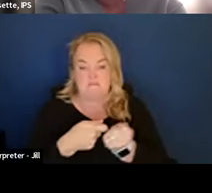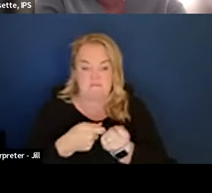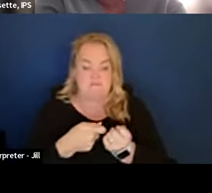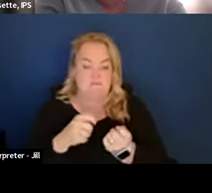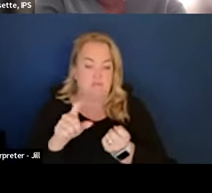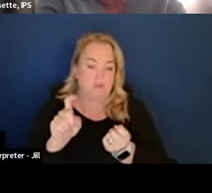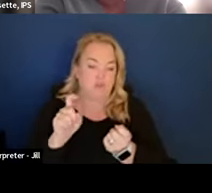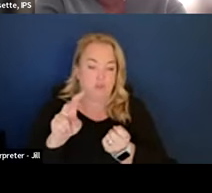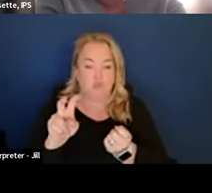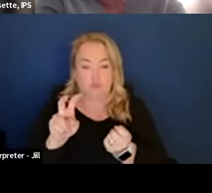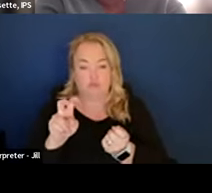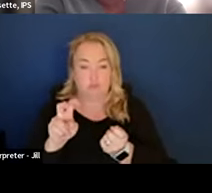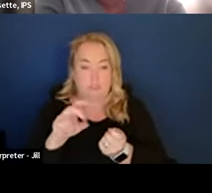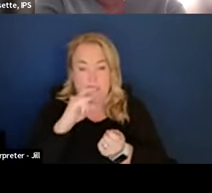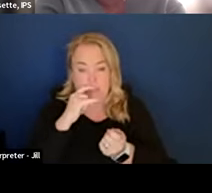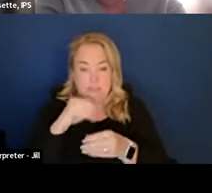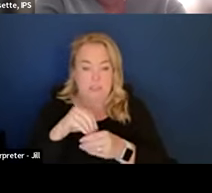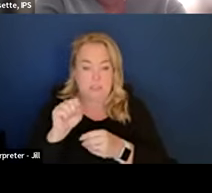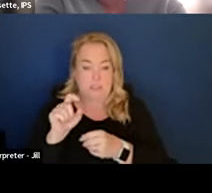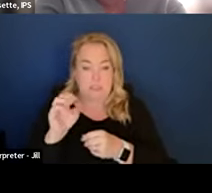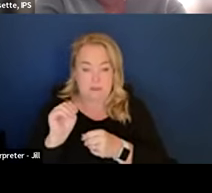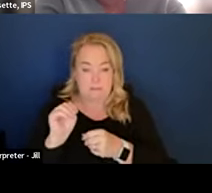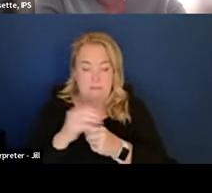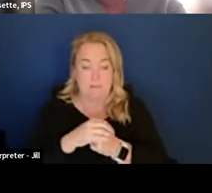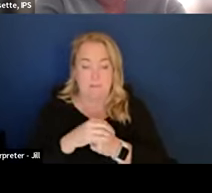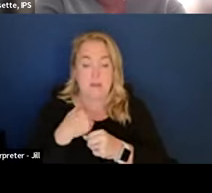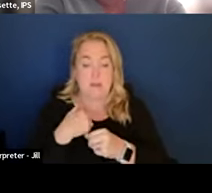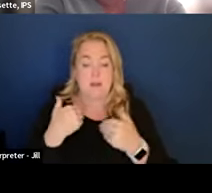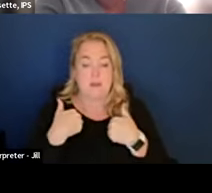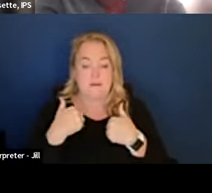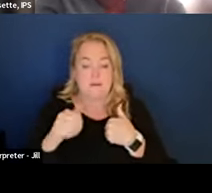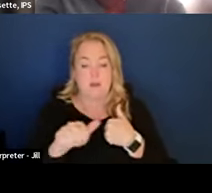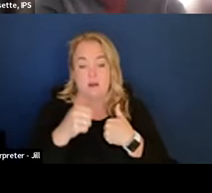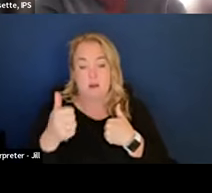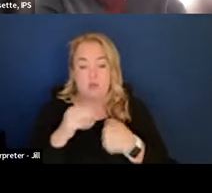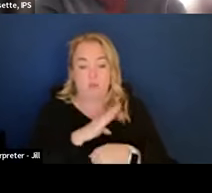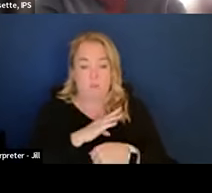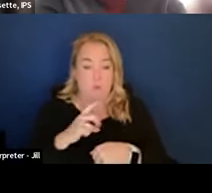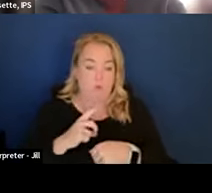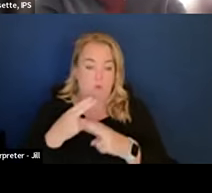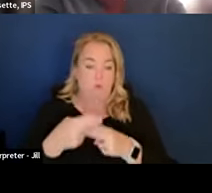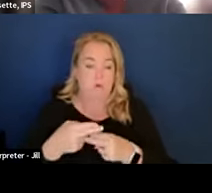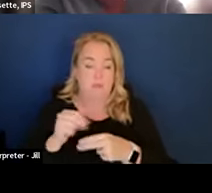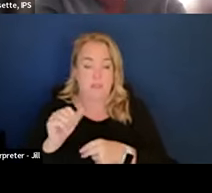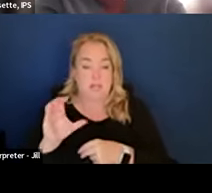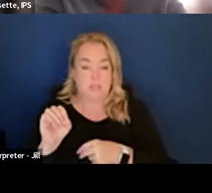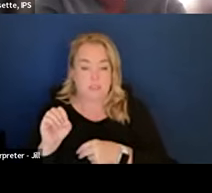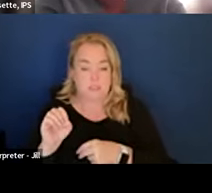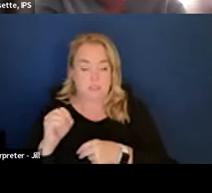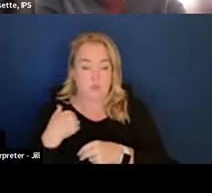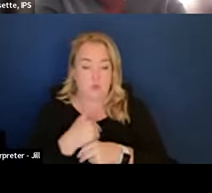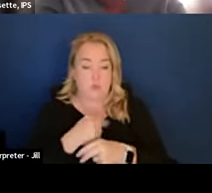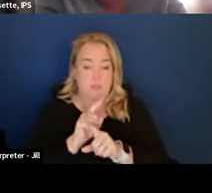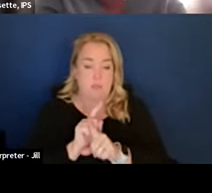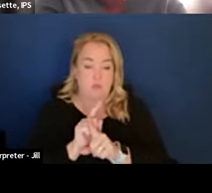DC into STEM. Then I sit on another executive board called ACE, where we